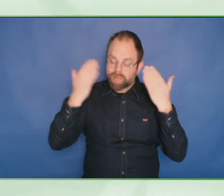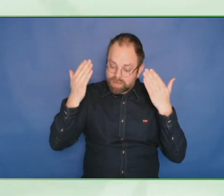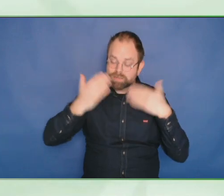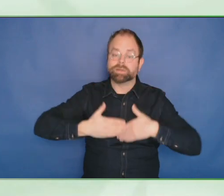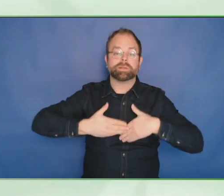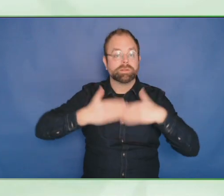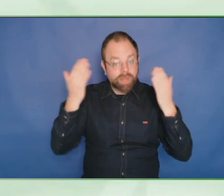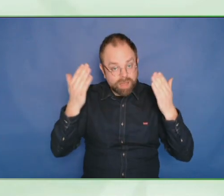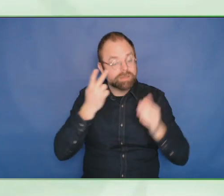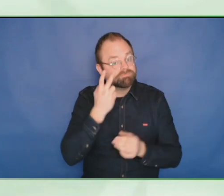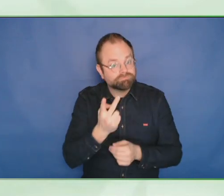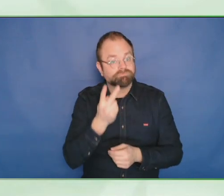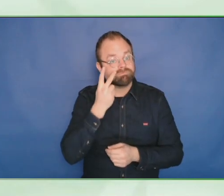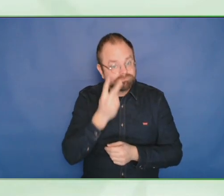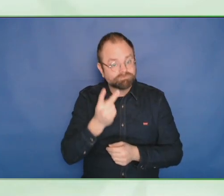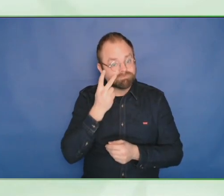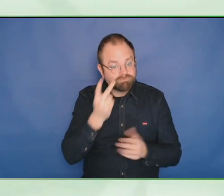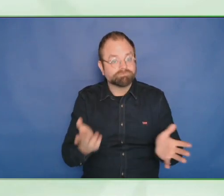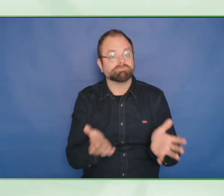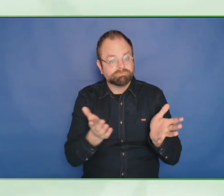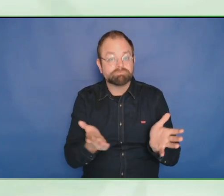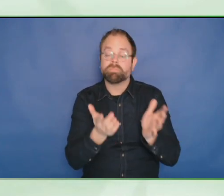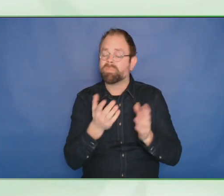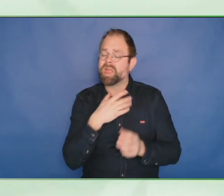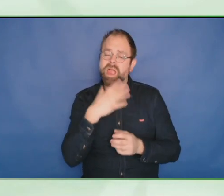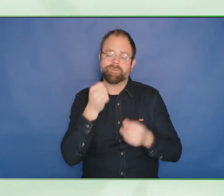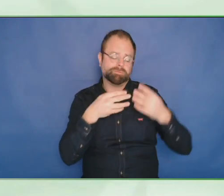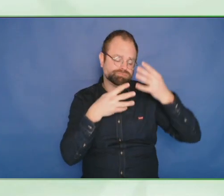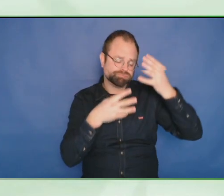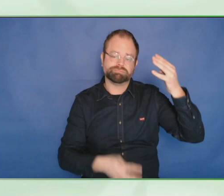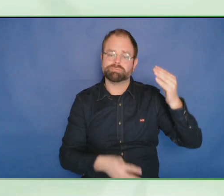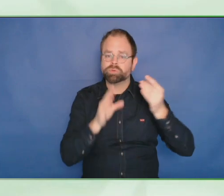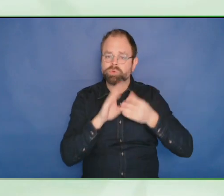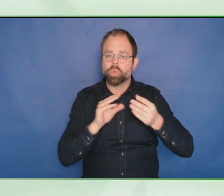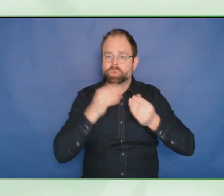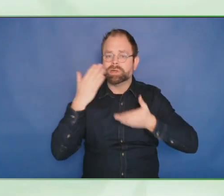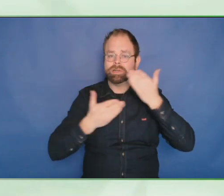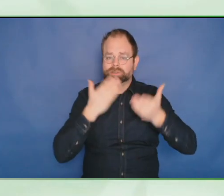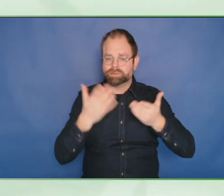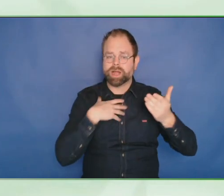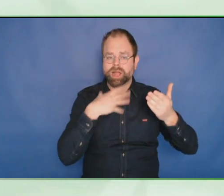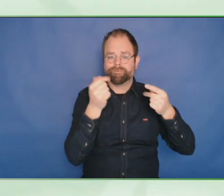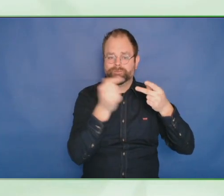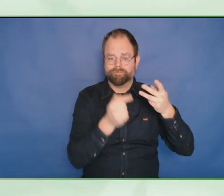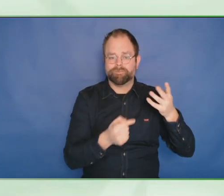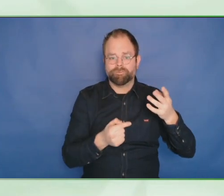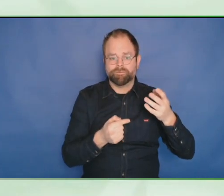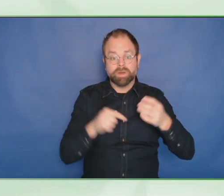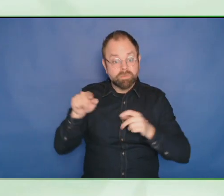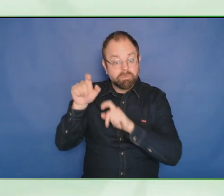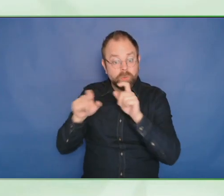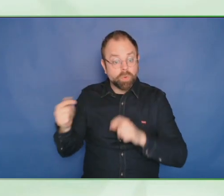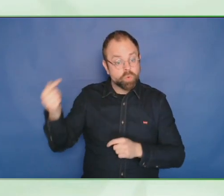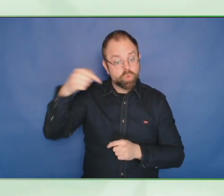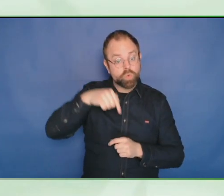that people that came to PanQAyuda as me at the beginning, depressed,